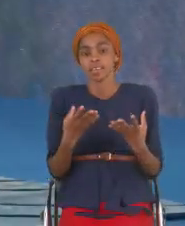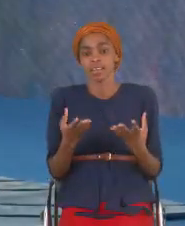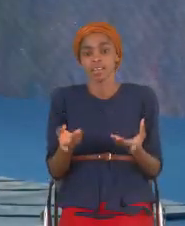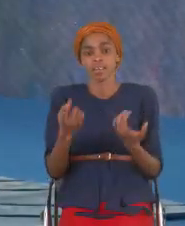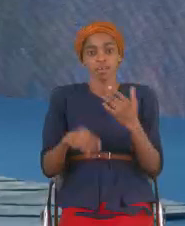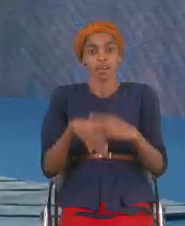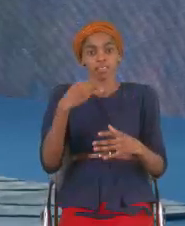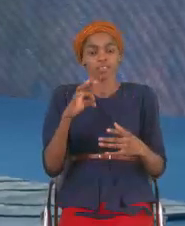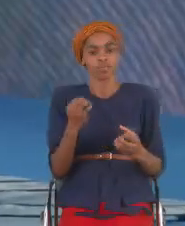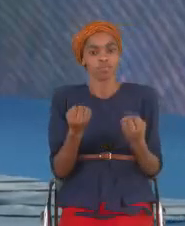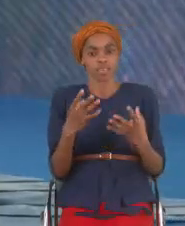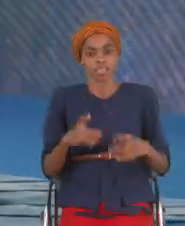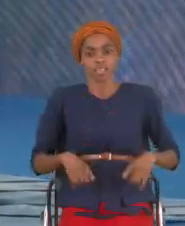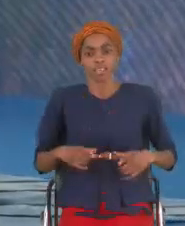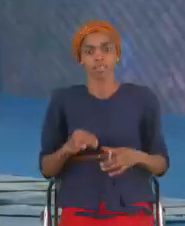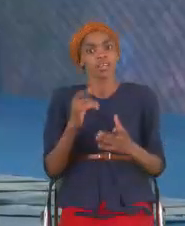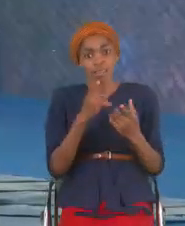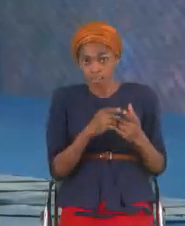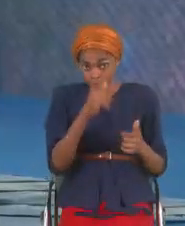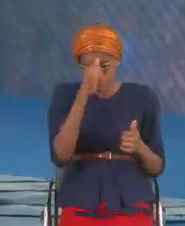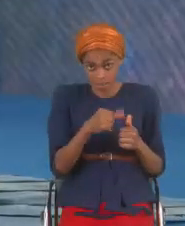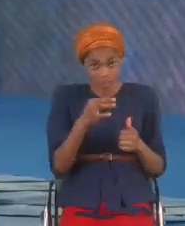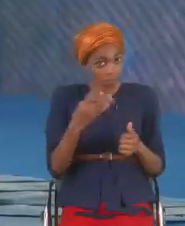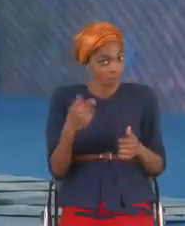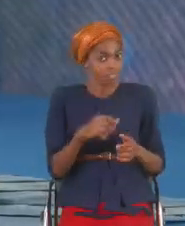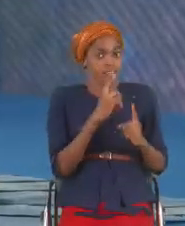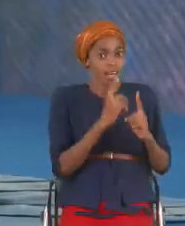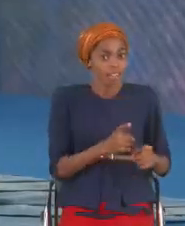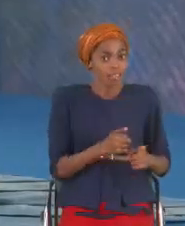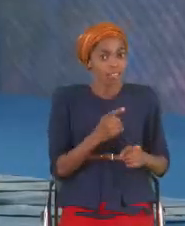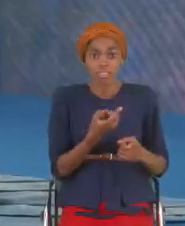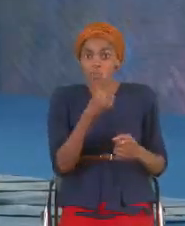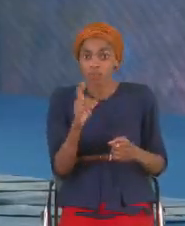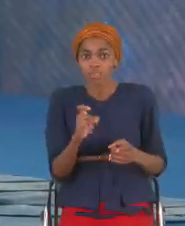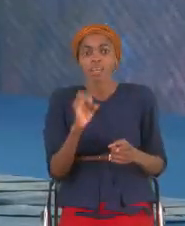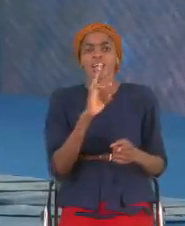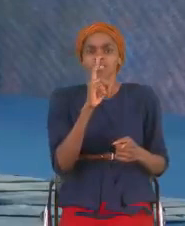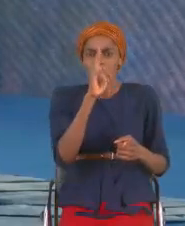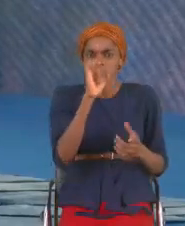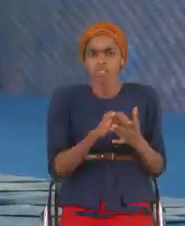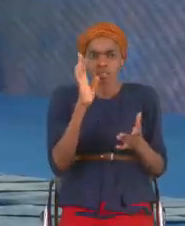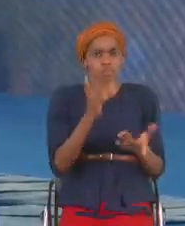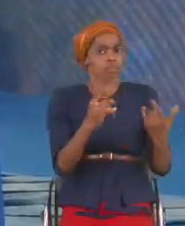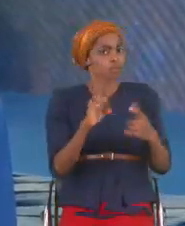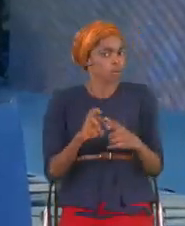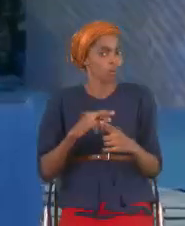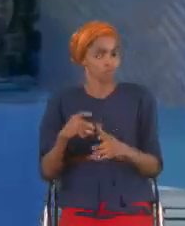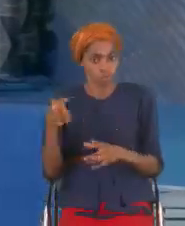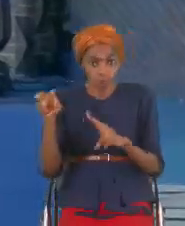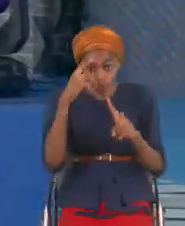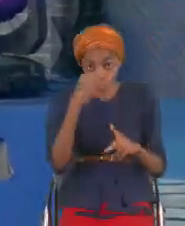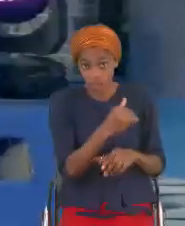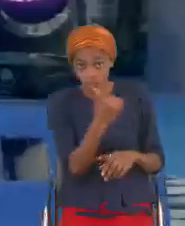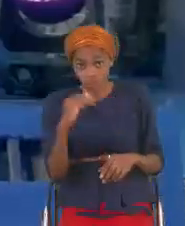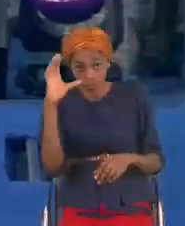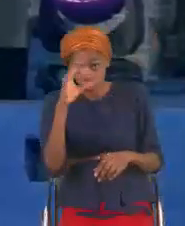sight. Remember, he was answering the question, art thou he that shall come? Or do we look for